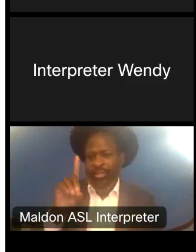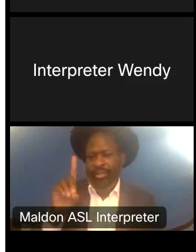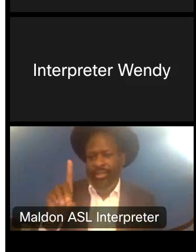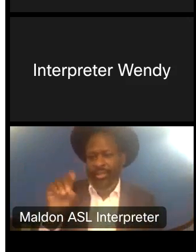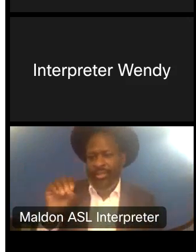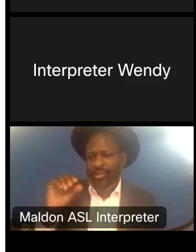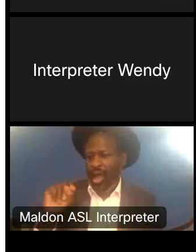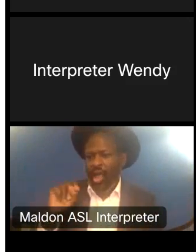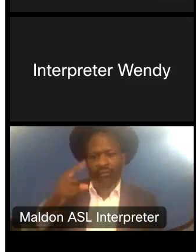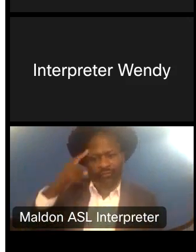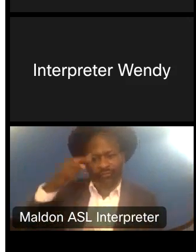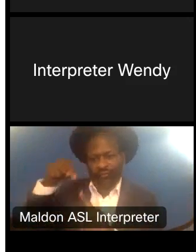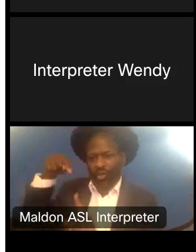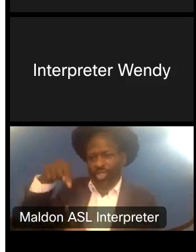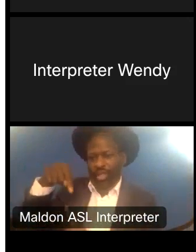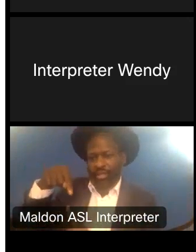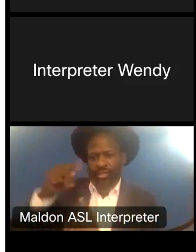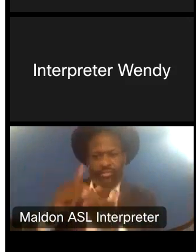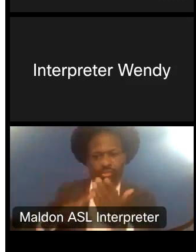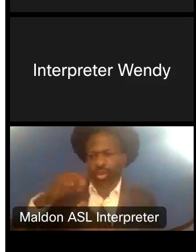this project.